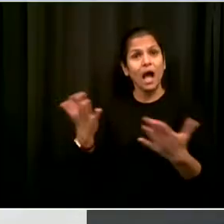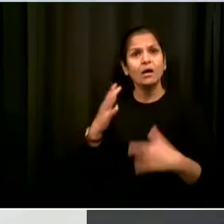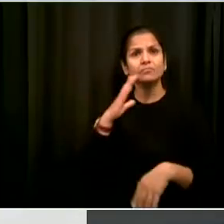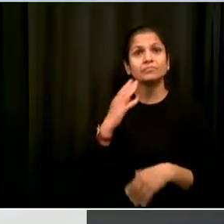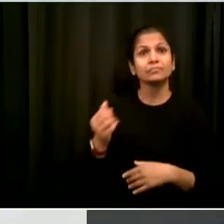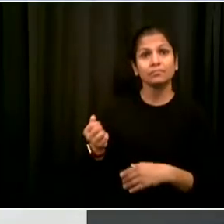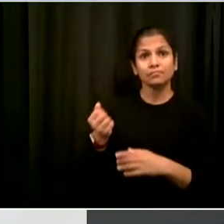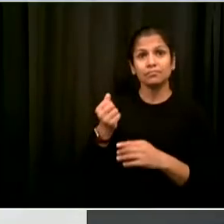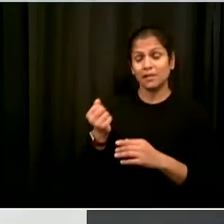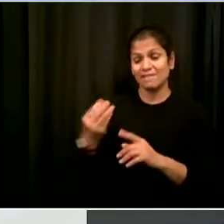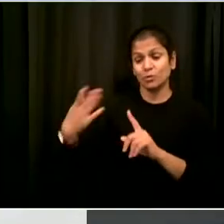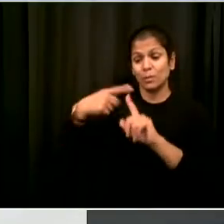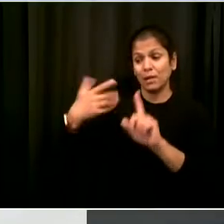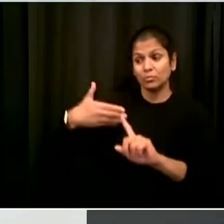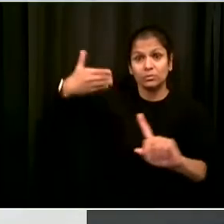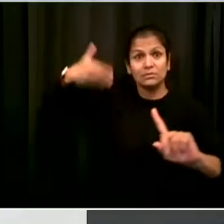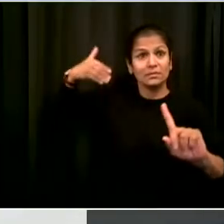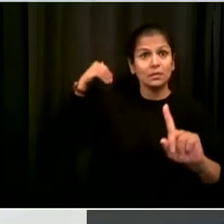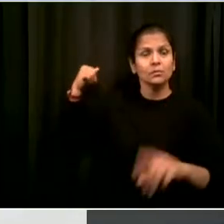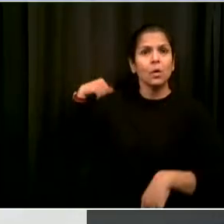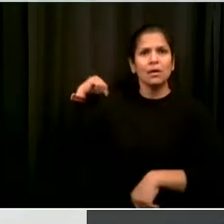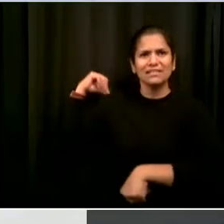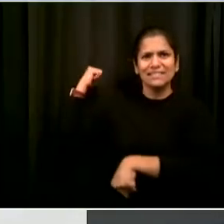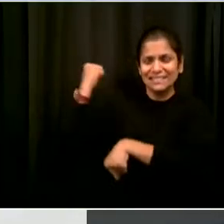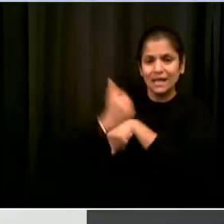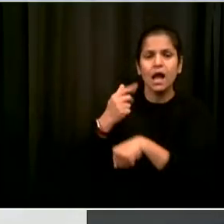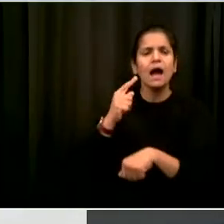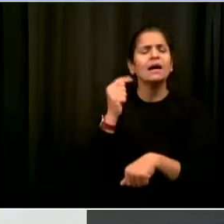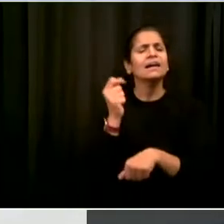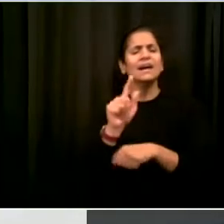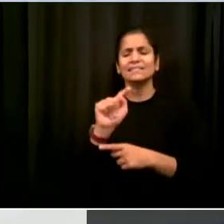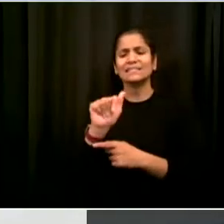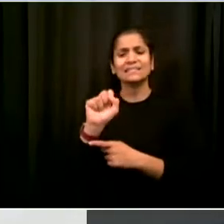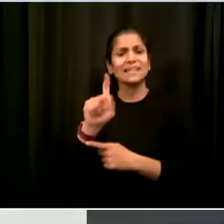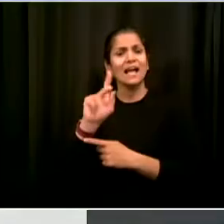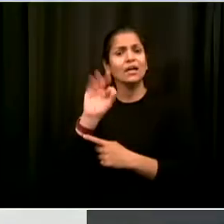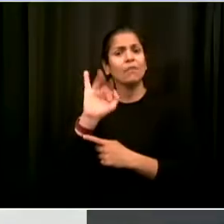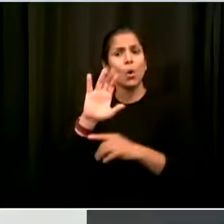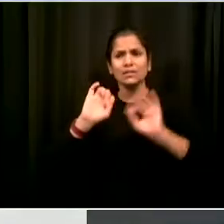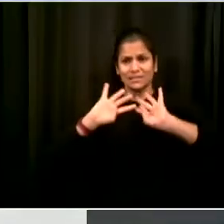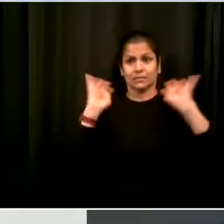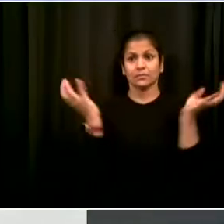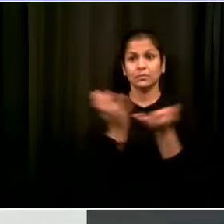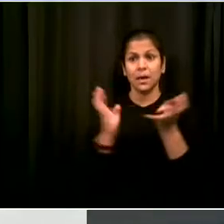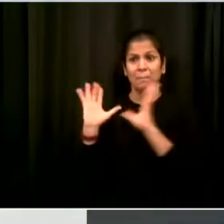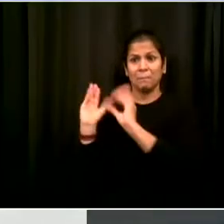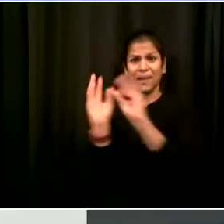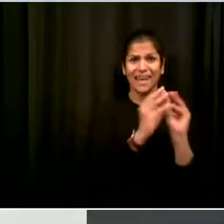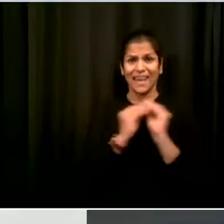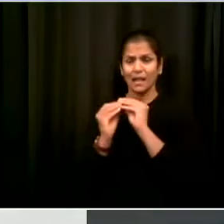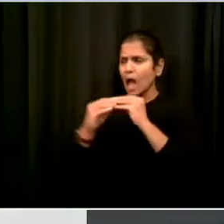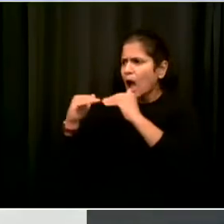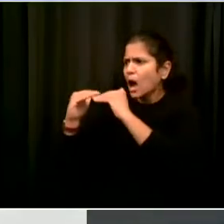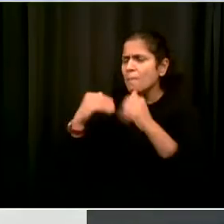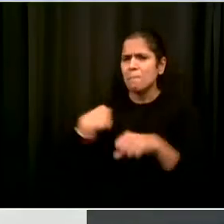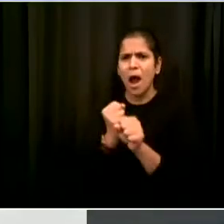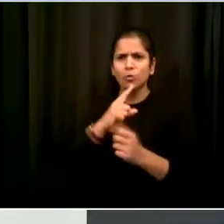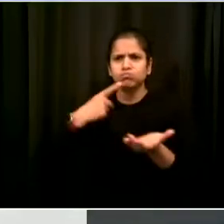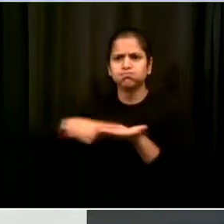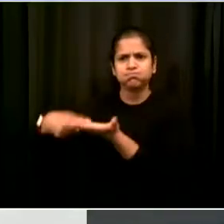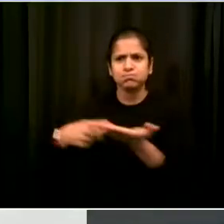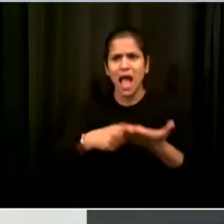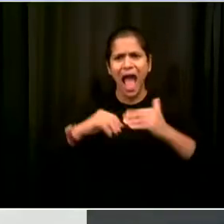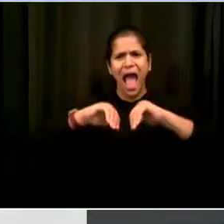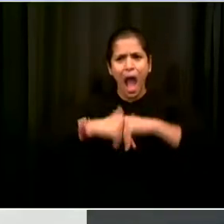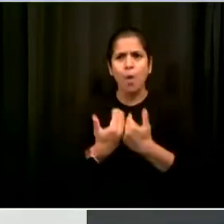those leaders in all our city agencies, leaders of color, leaders from the very communities most affected, people who